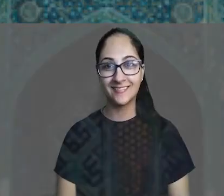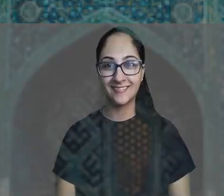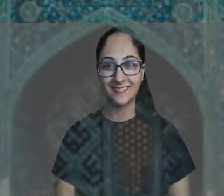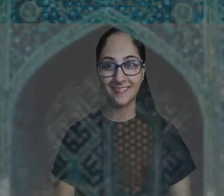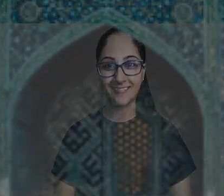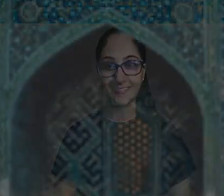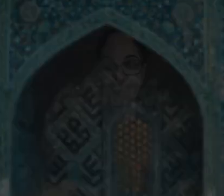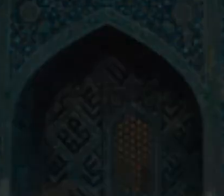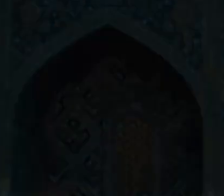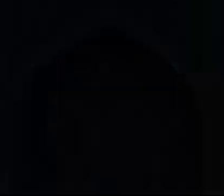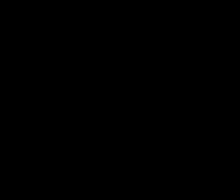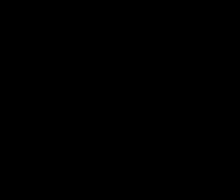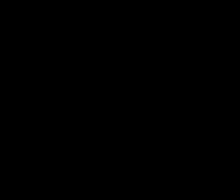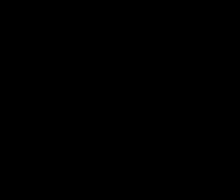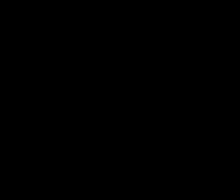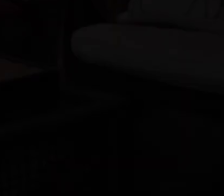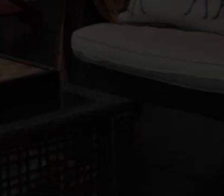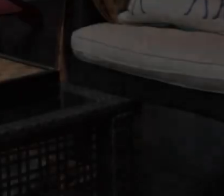honor.